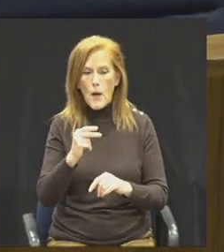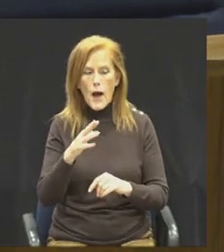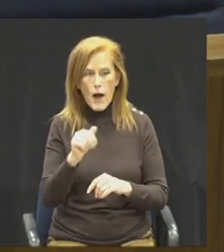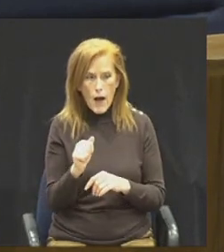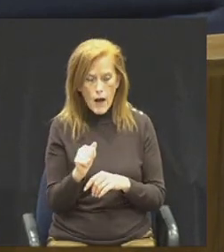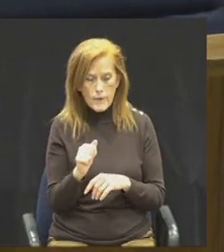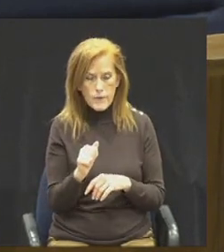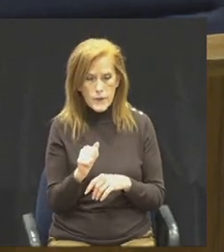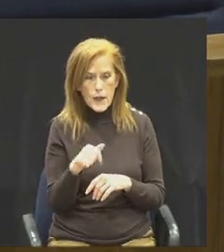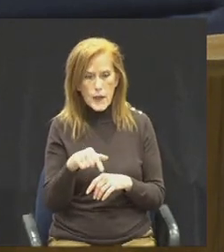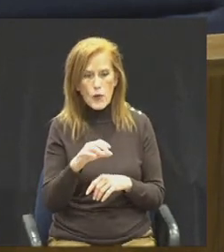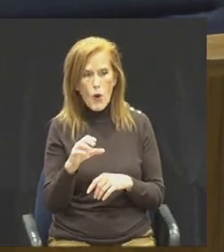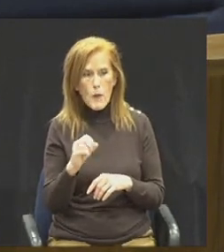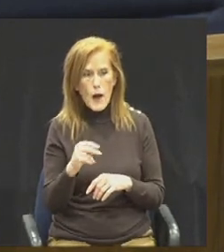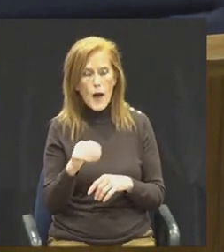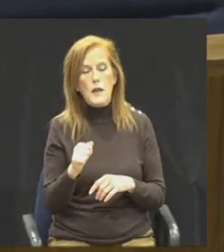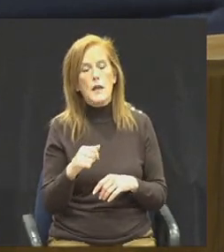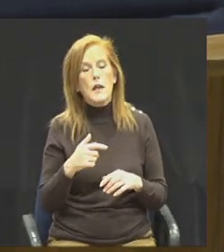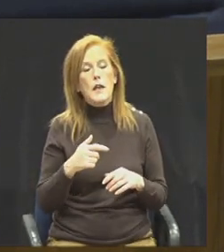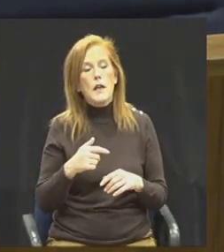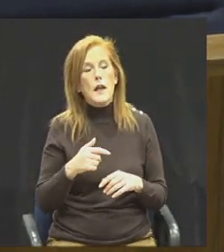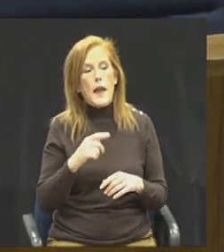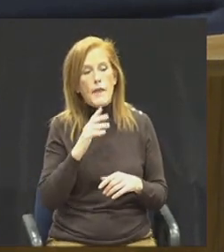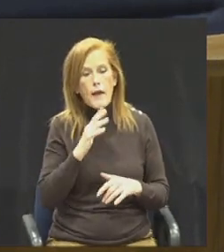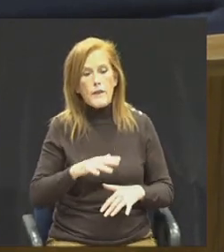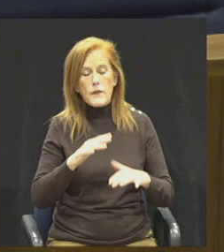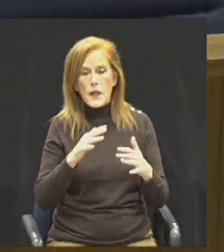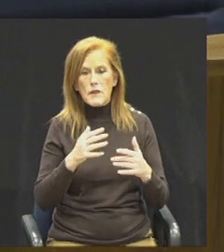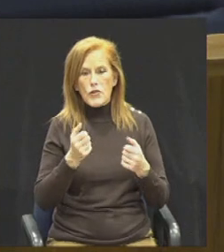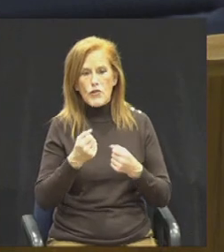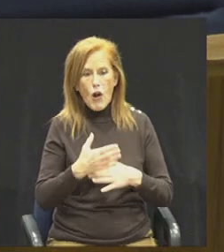shut off entire communities, you know, in and out, and making sure that